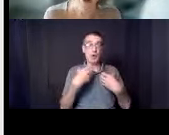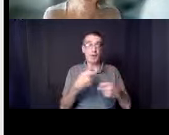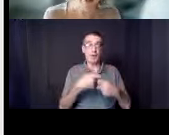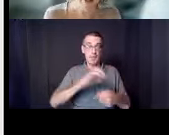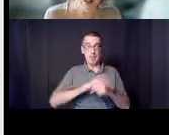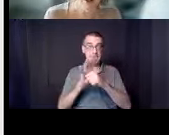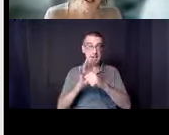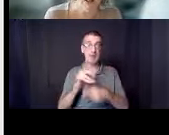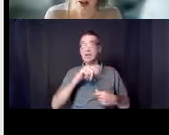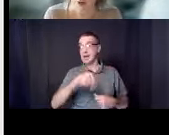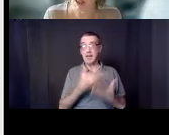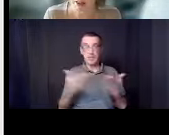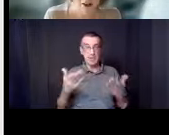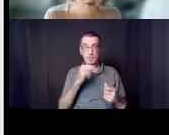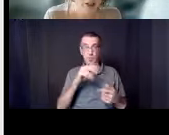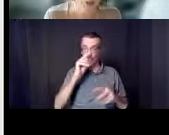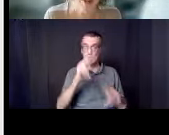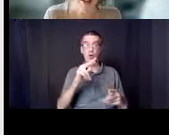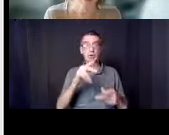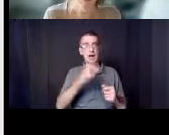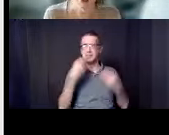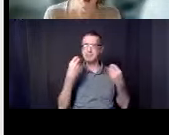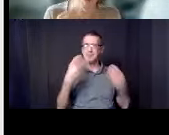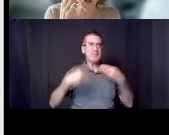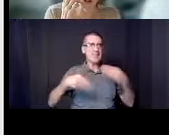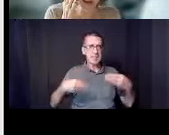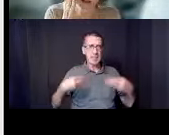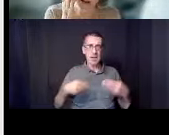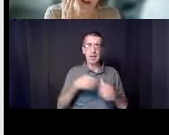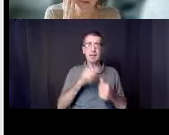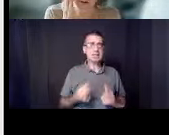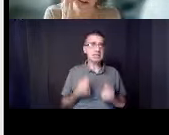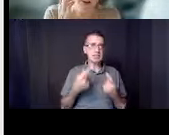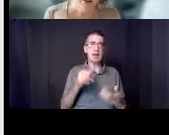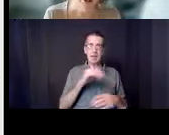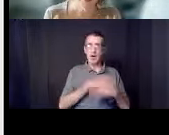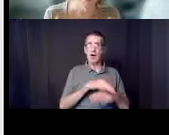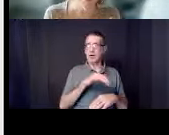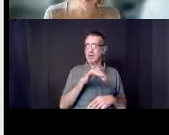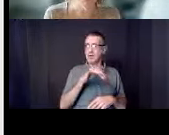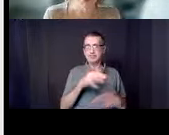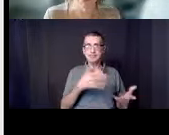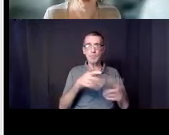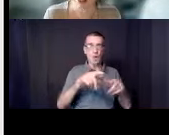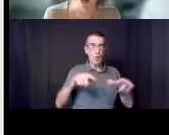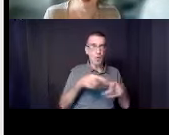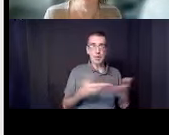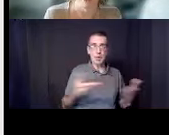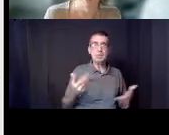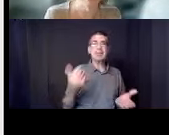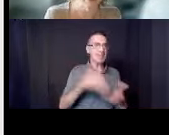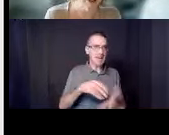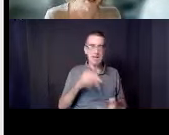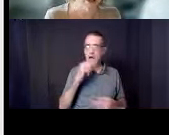So that's another thing to lift up. There's a lot of flexibility to spend on local things, and again, that's